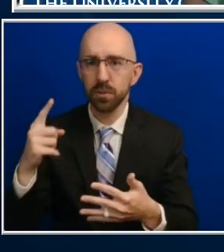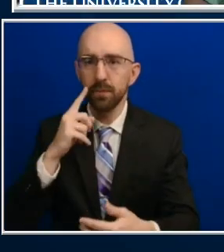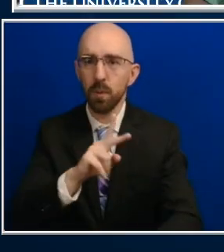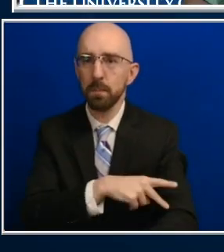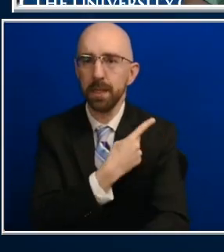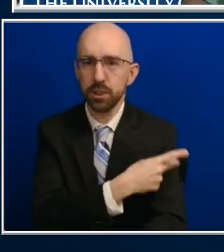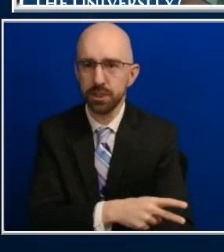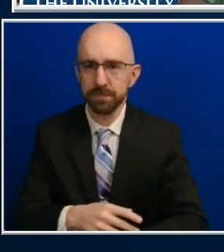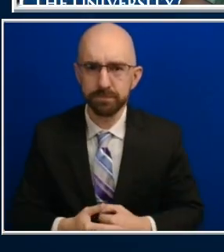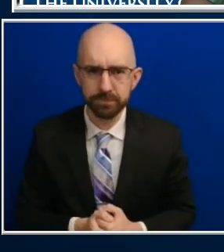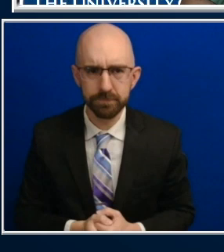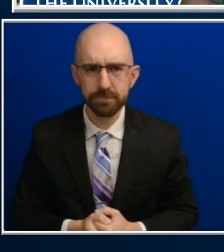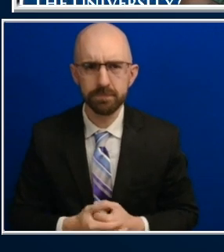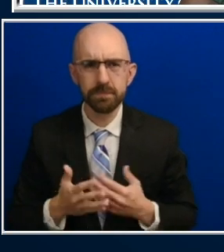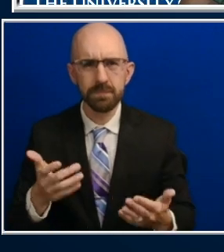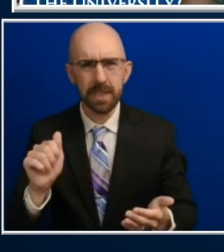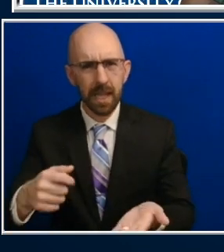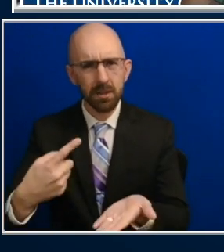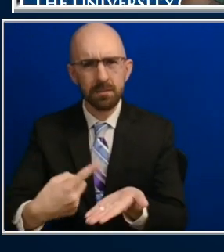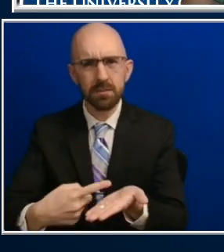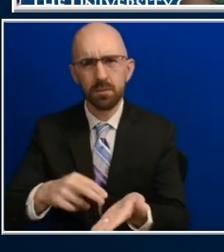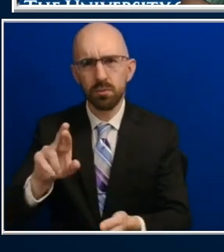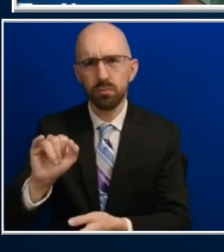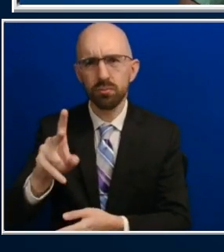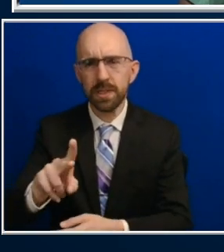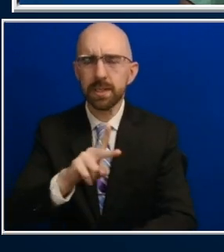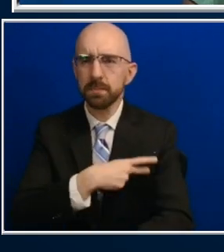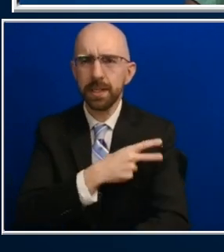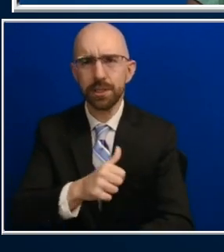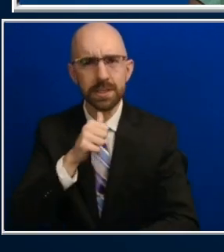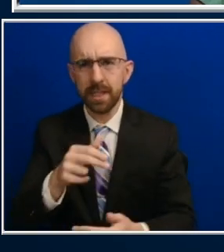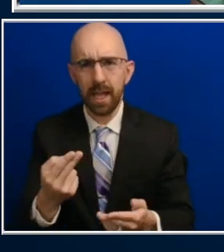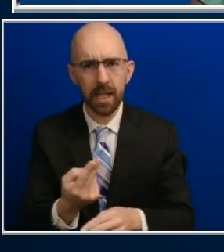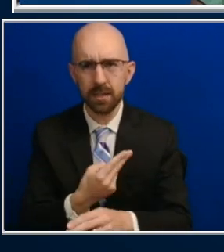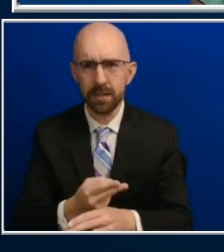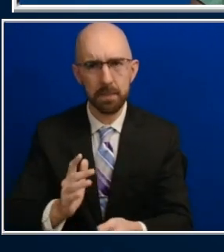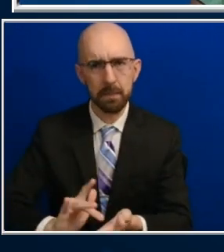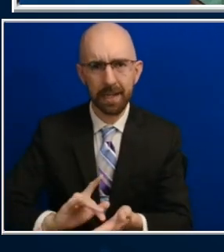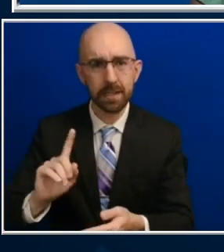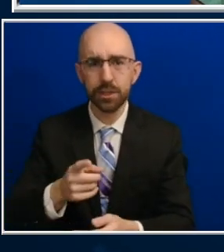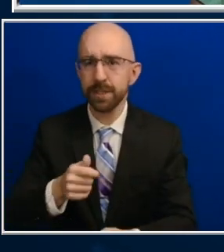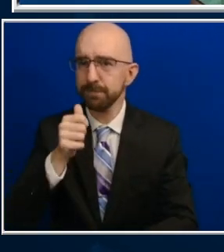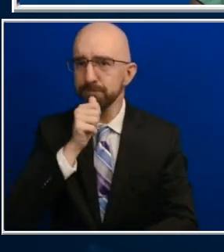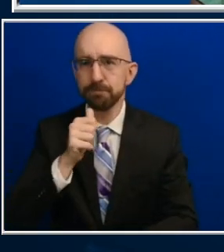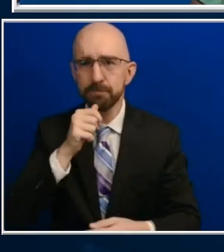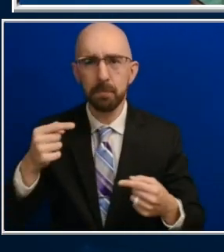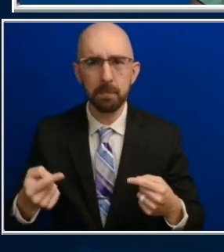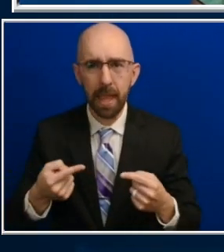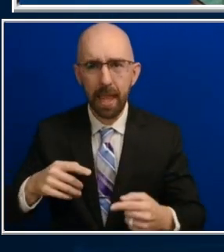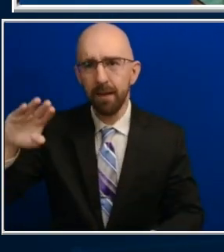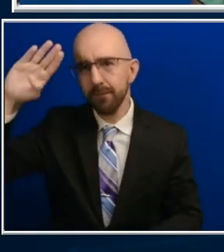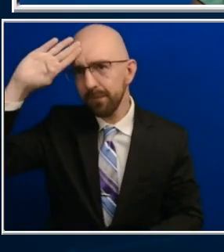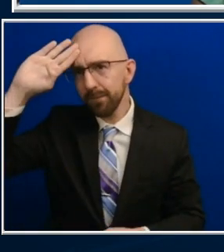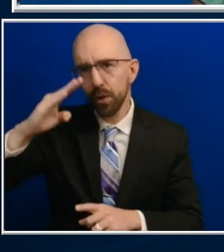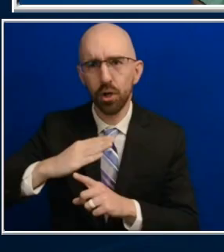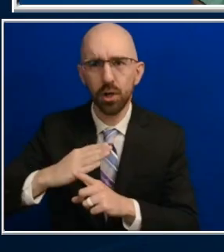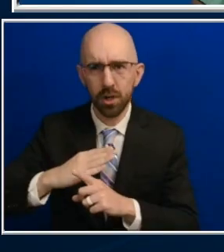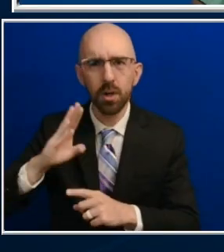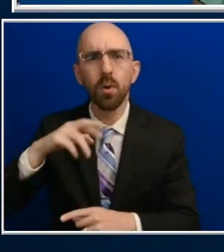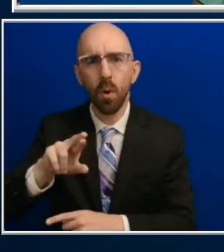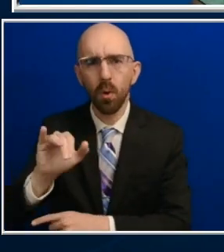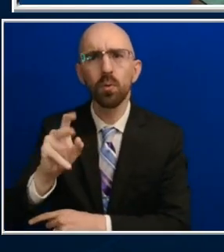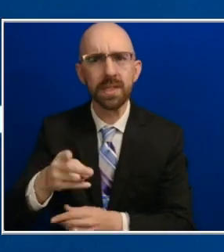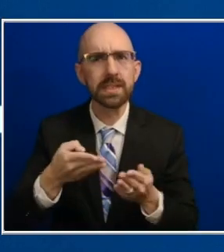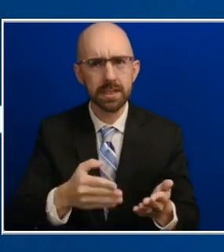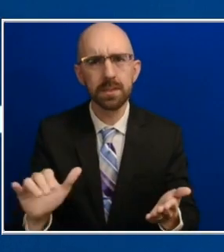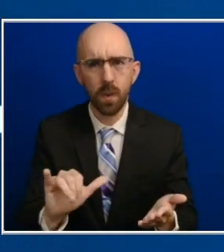can you discuss the risk of patients not taking medicine and just dealing with pain and fever? We know there's a risk there too.